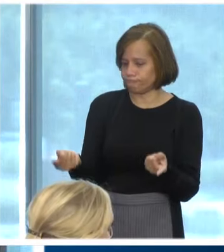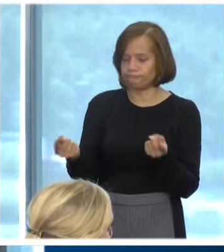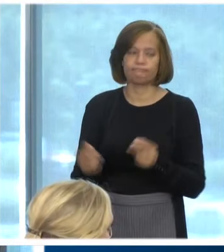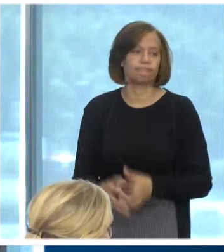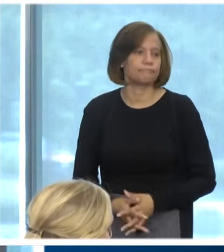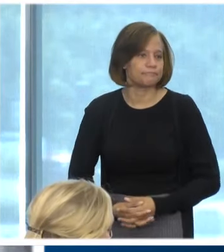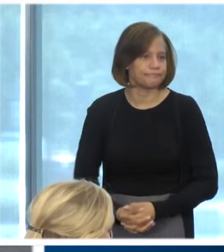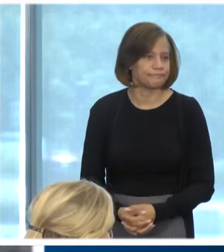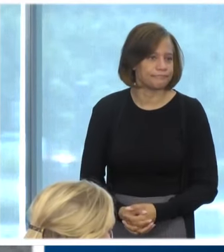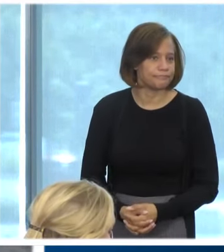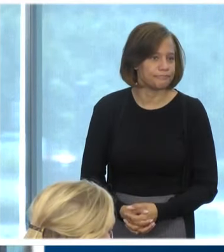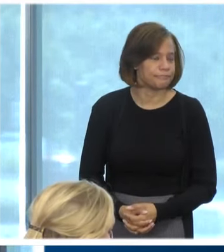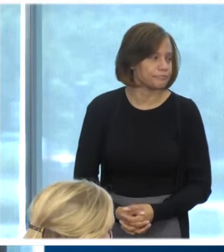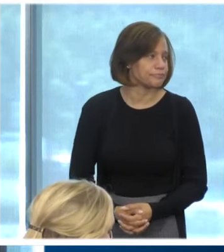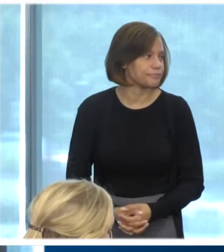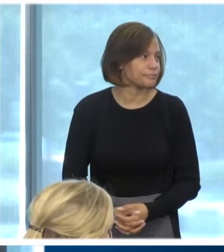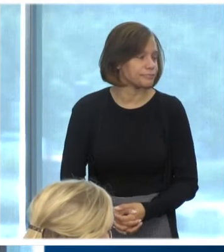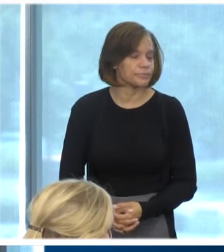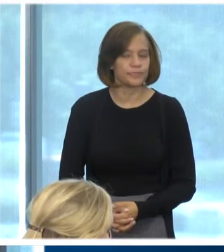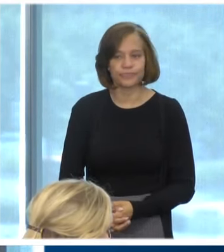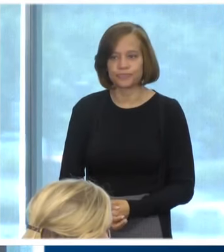Chief.